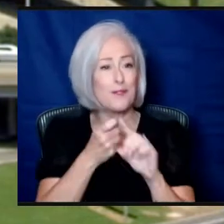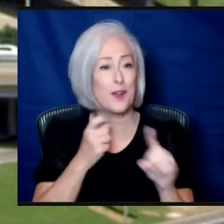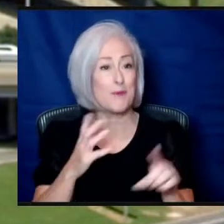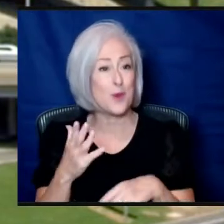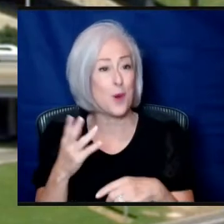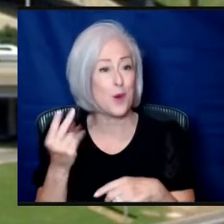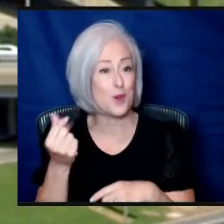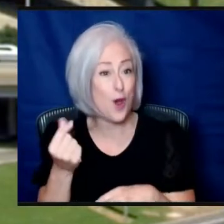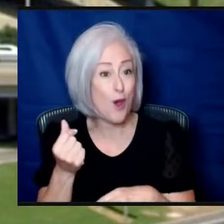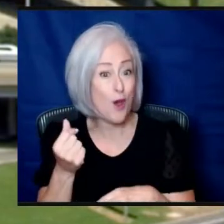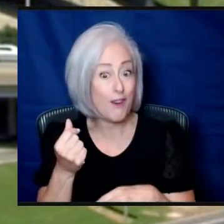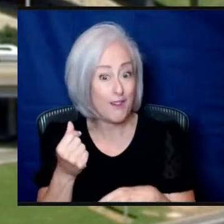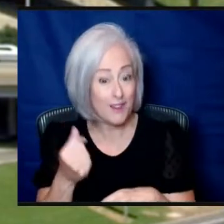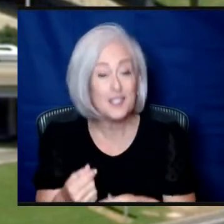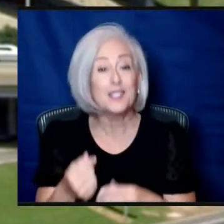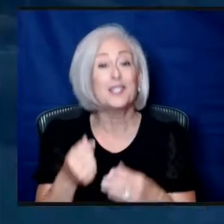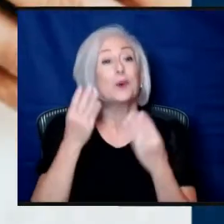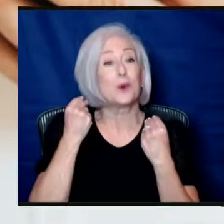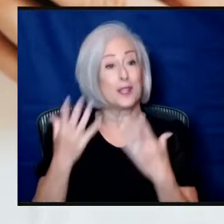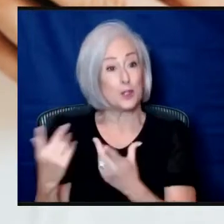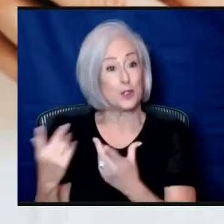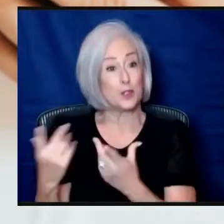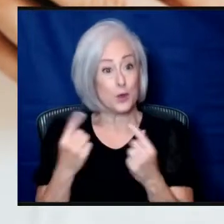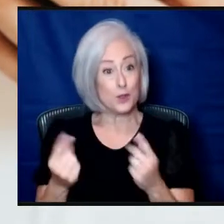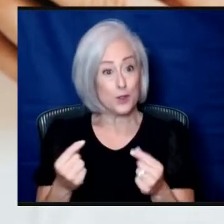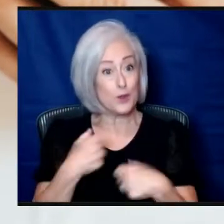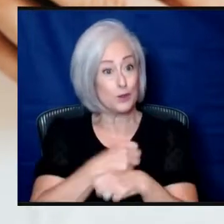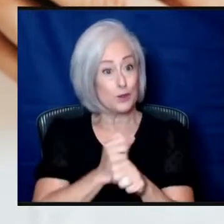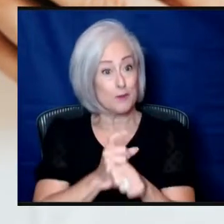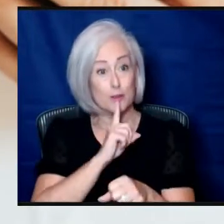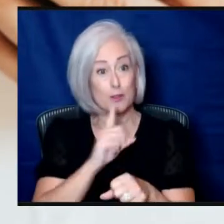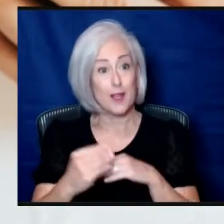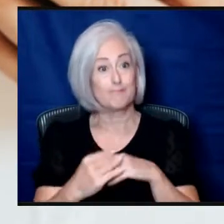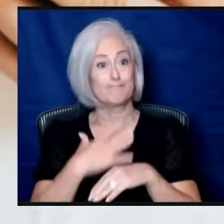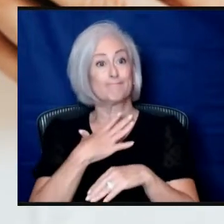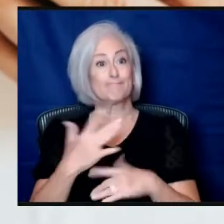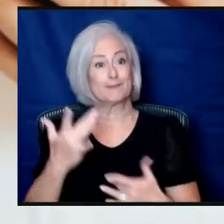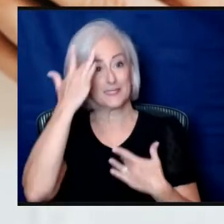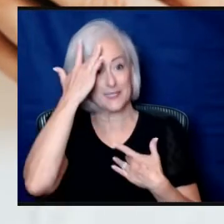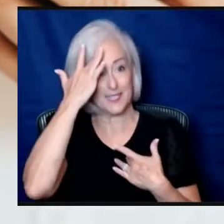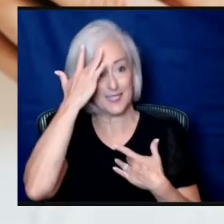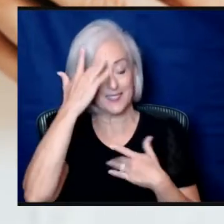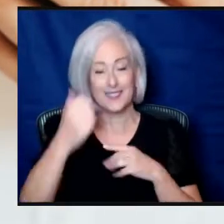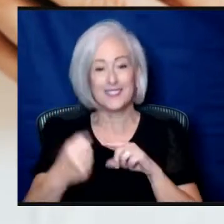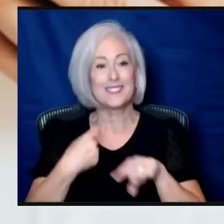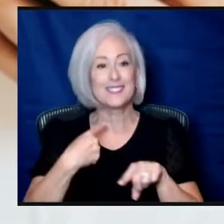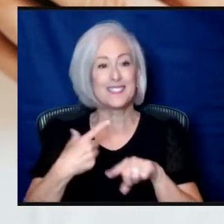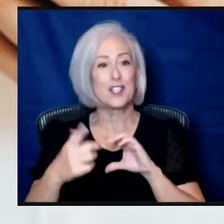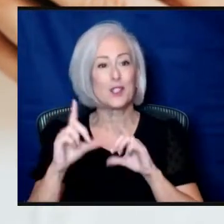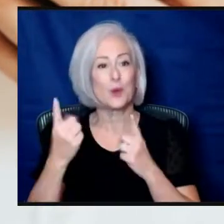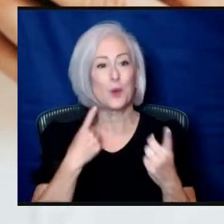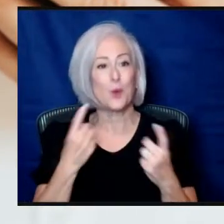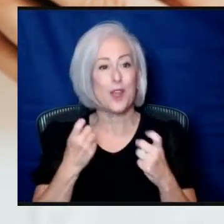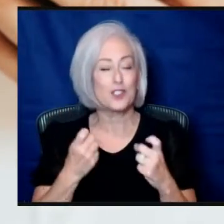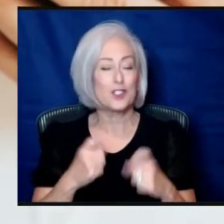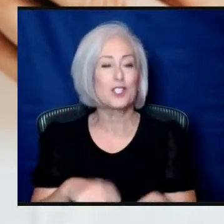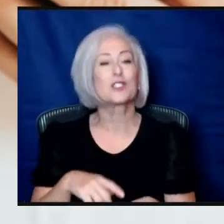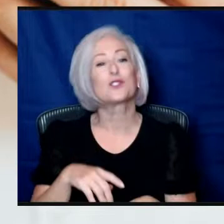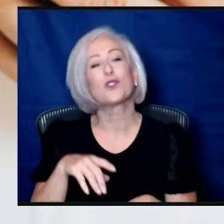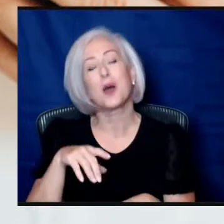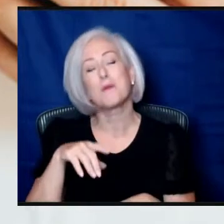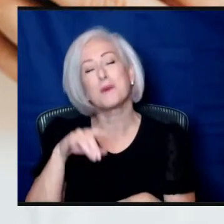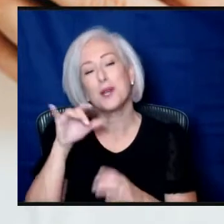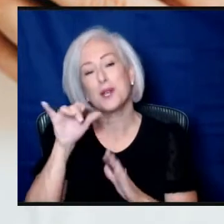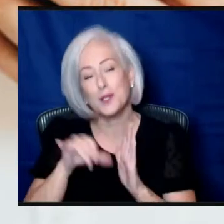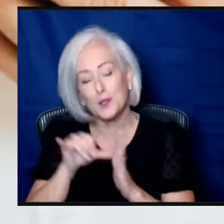sure that lick doesn't get you sick. So make sure to get your questions sent in to us on YouTube, Facebook, Twitter, and the Medical News Network. You find the links to